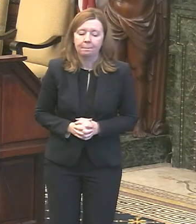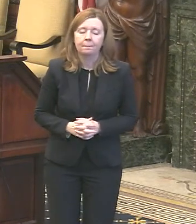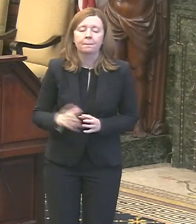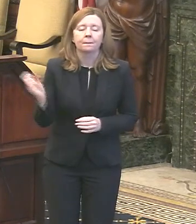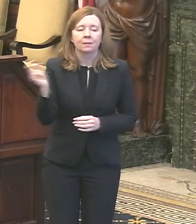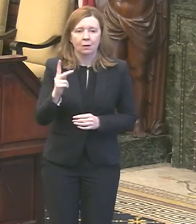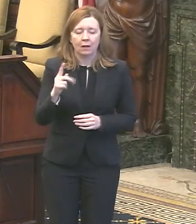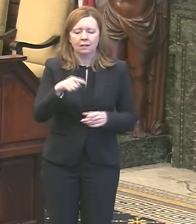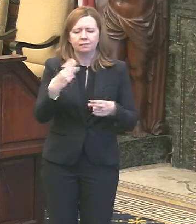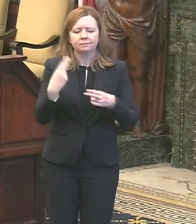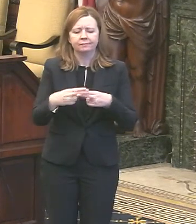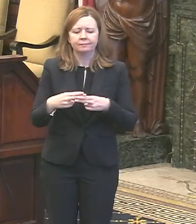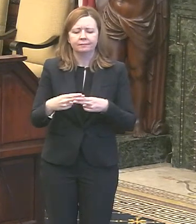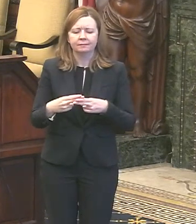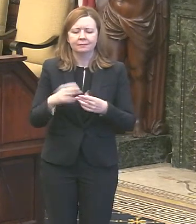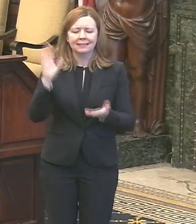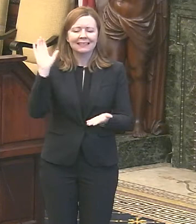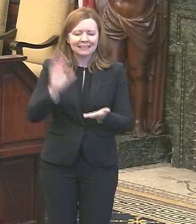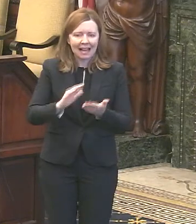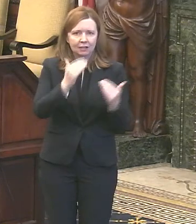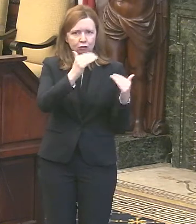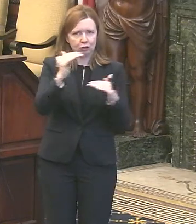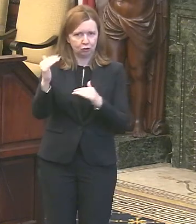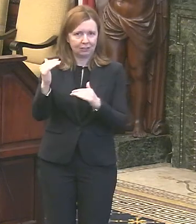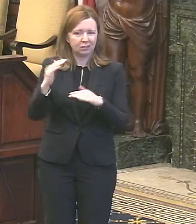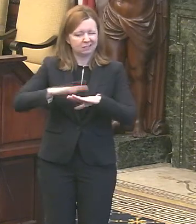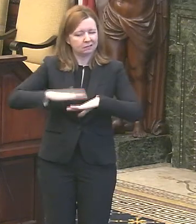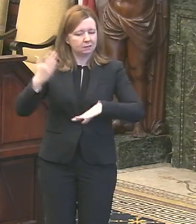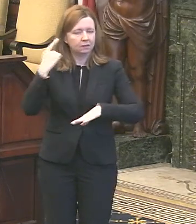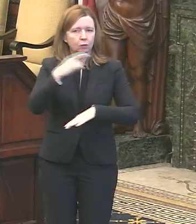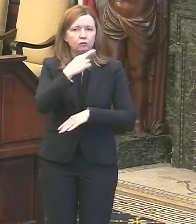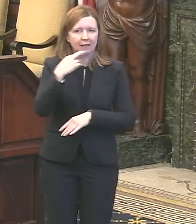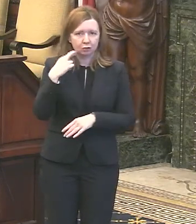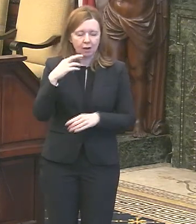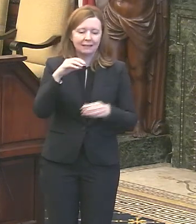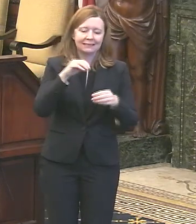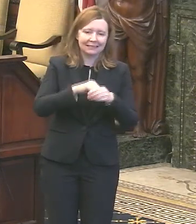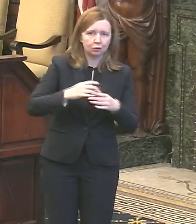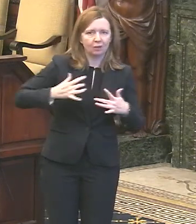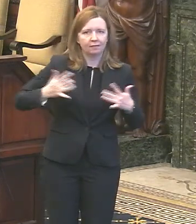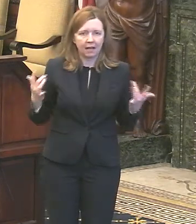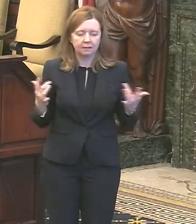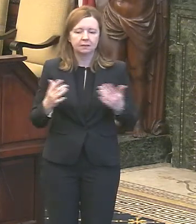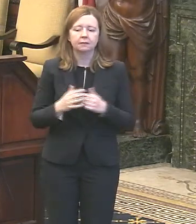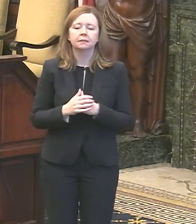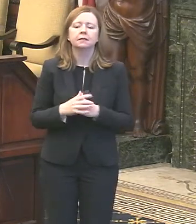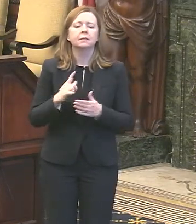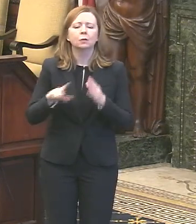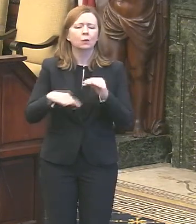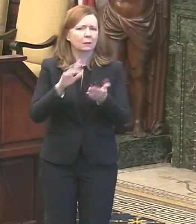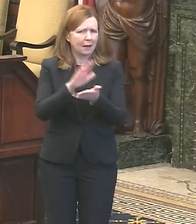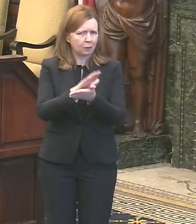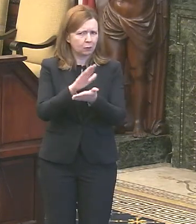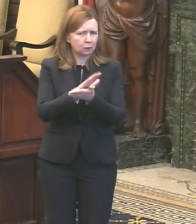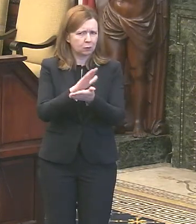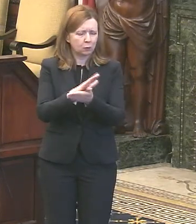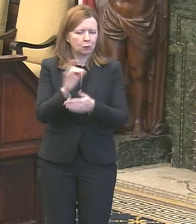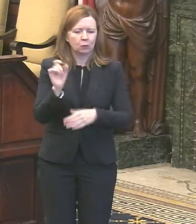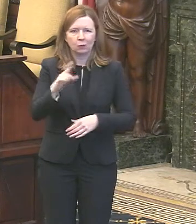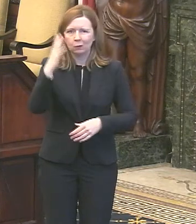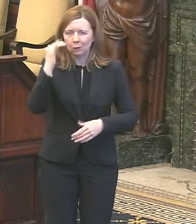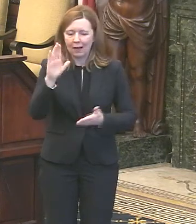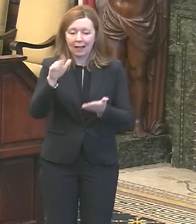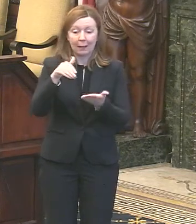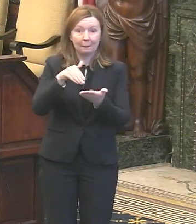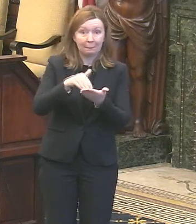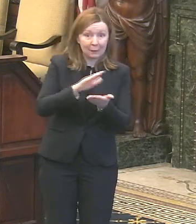Okay. You mentioned less restrictive measures earlier for restaurants and indoor events. What about the schools? I asked this because middle school